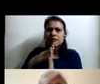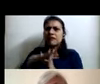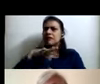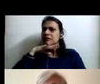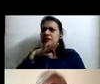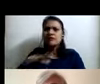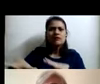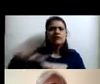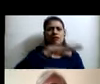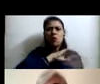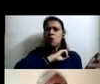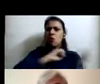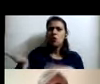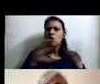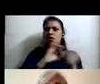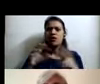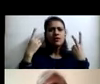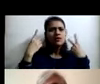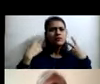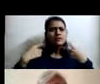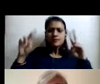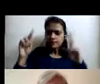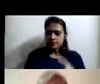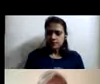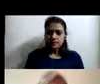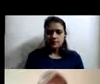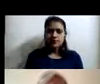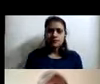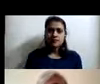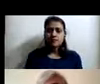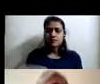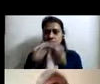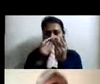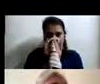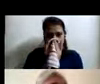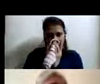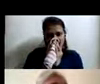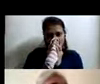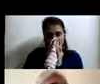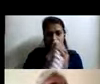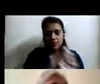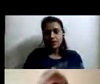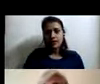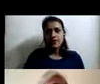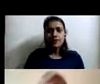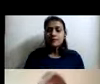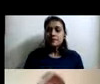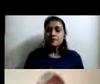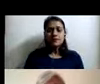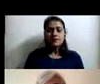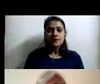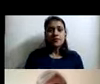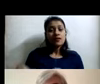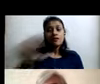full of trash, literally full of trash with people just coming and, you know, with an absentee owner. It was a typical